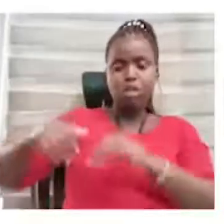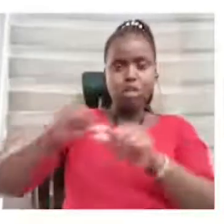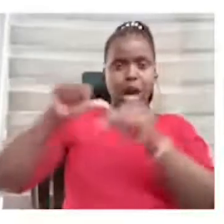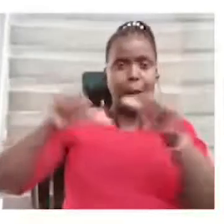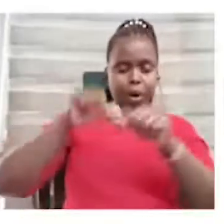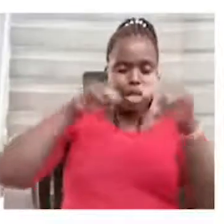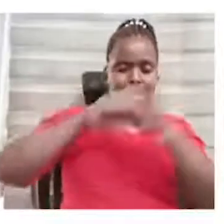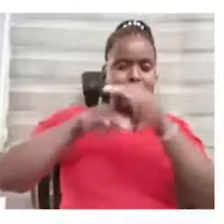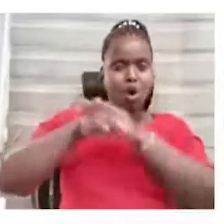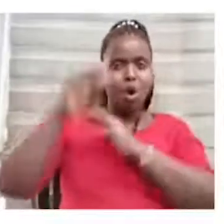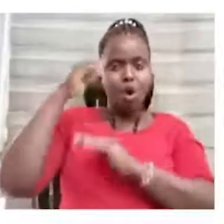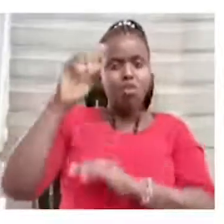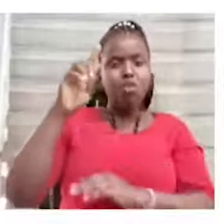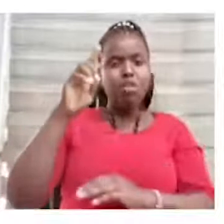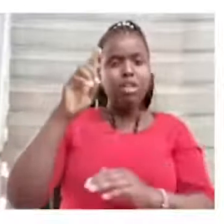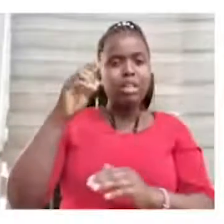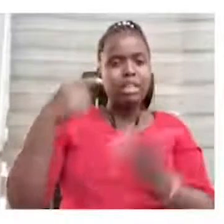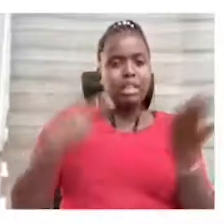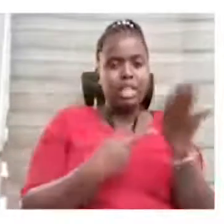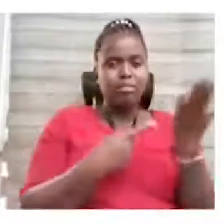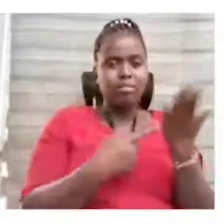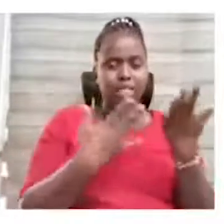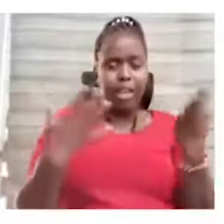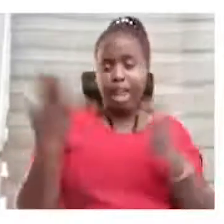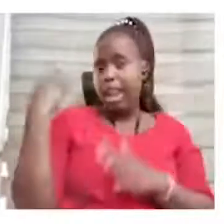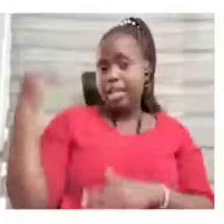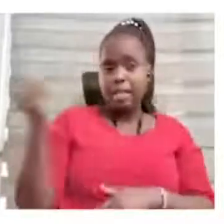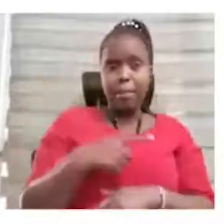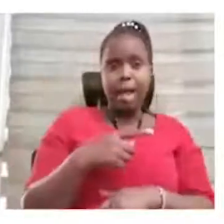And last month we did launch with Google.